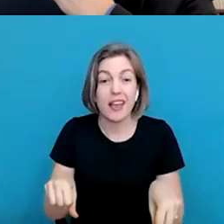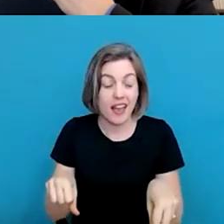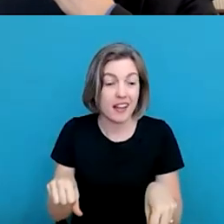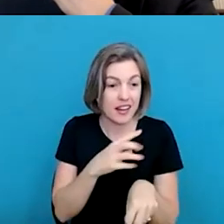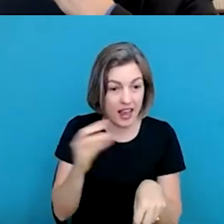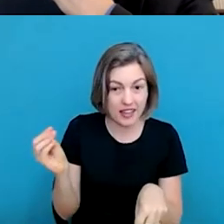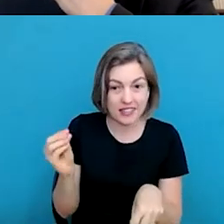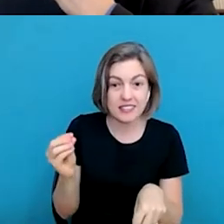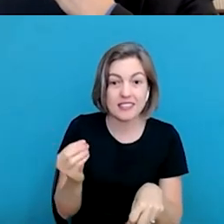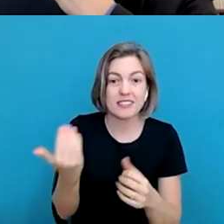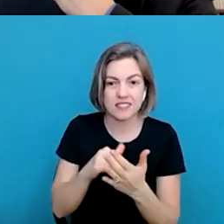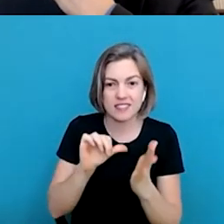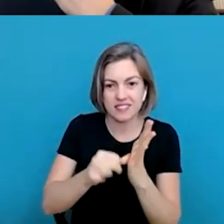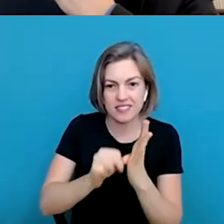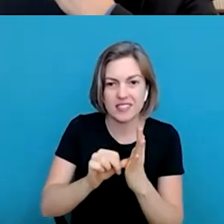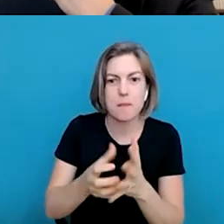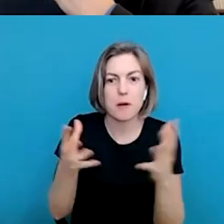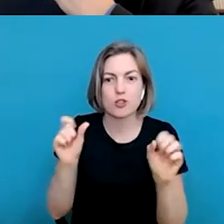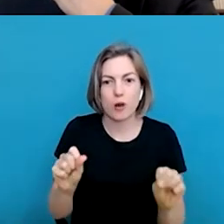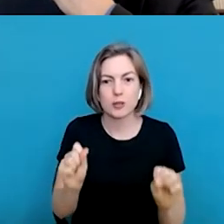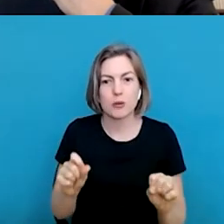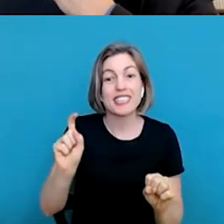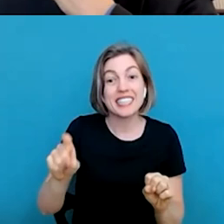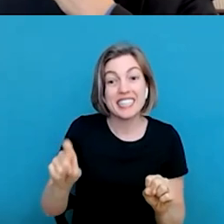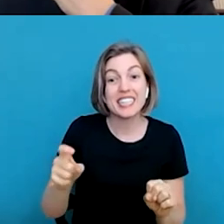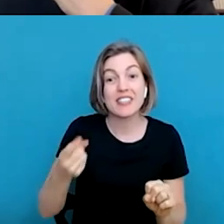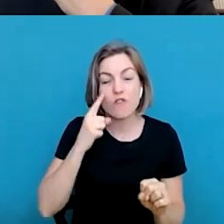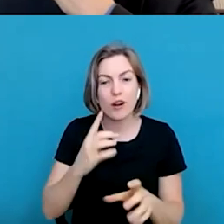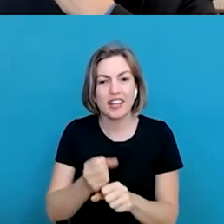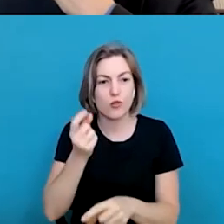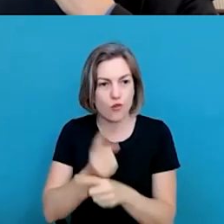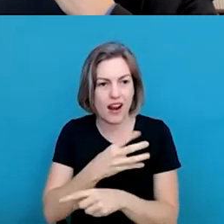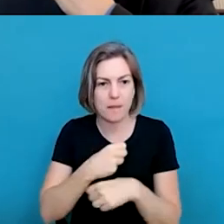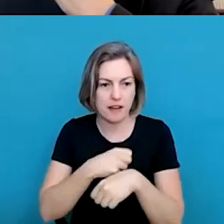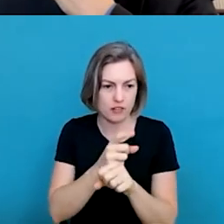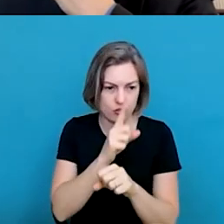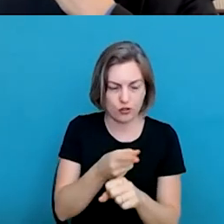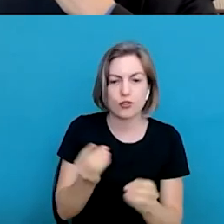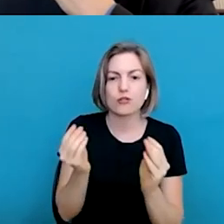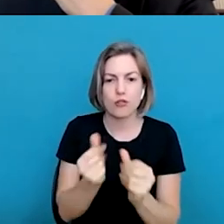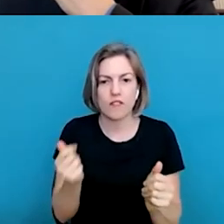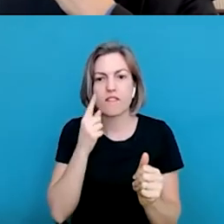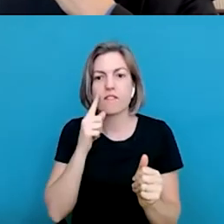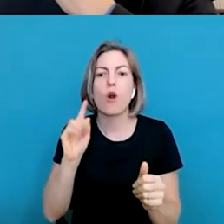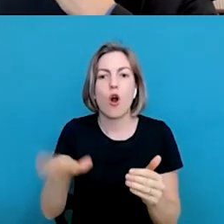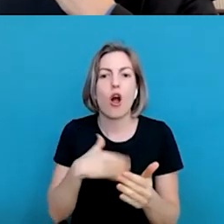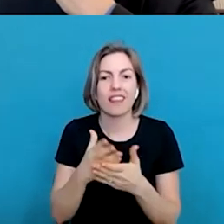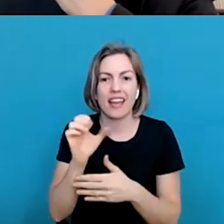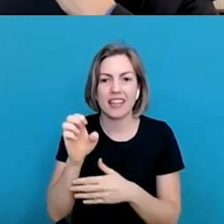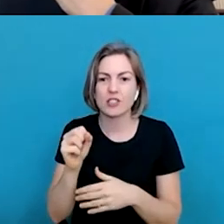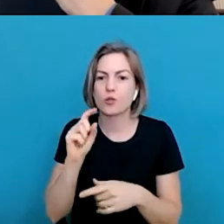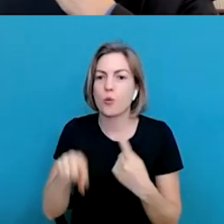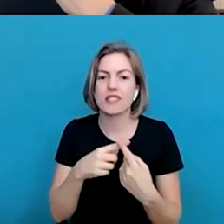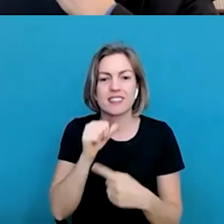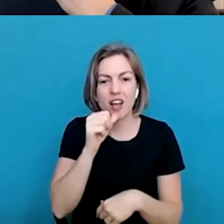and echo as much as possible this need for getting it right and making sure we're solving for all the cases when it doesn't get it right,